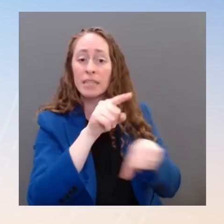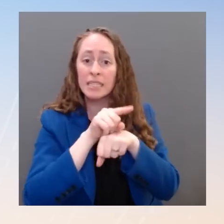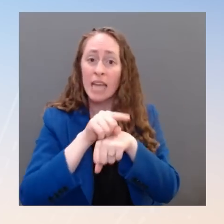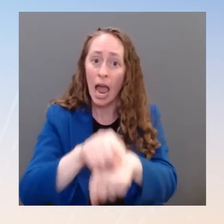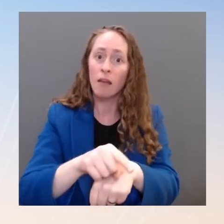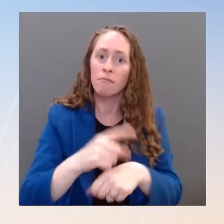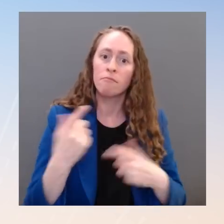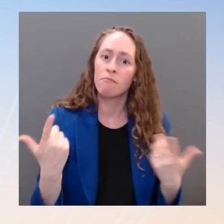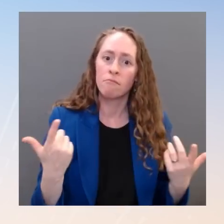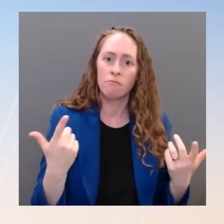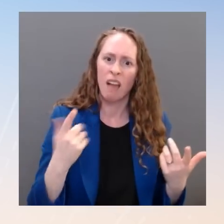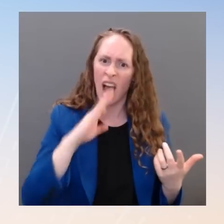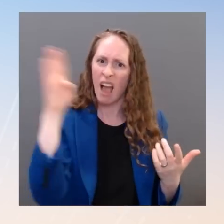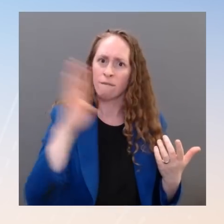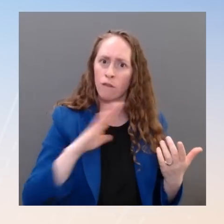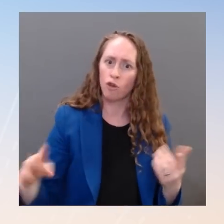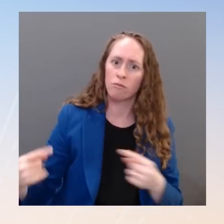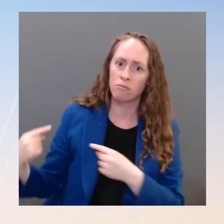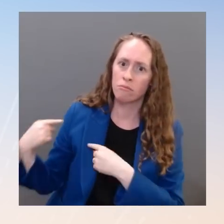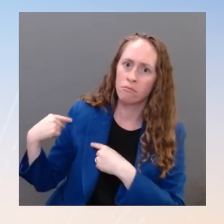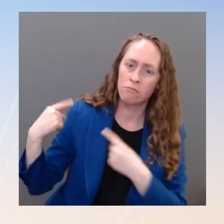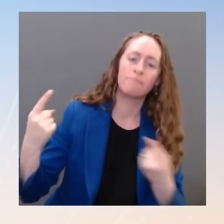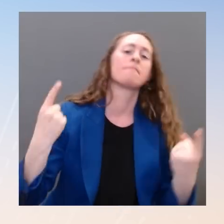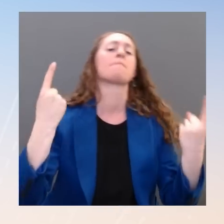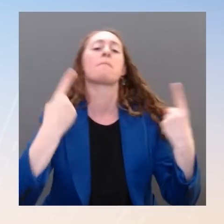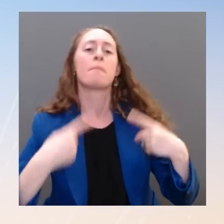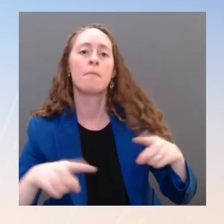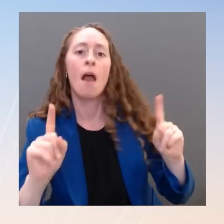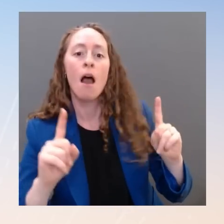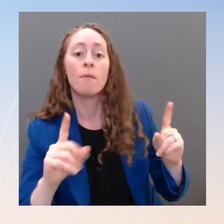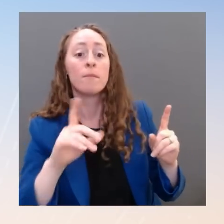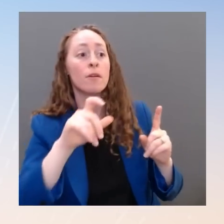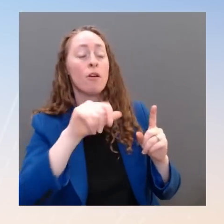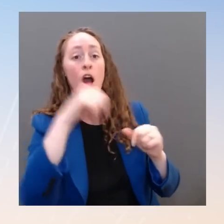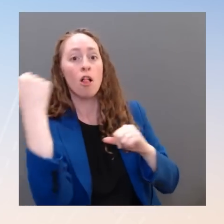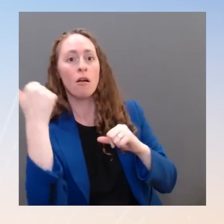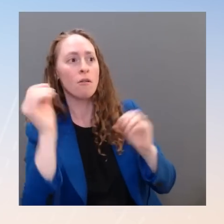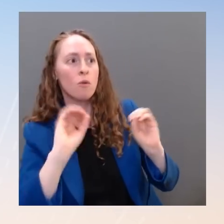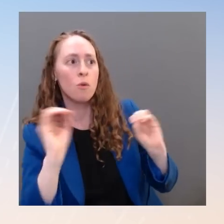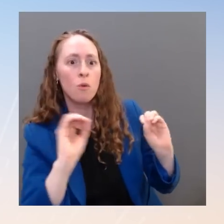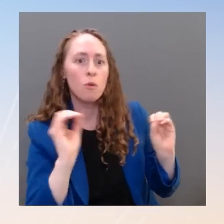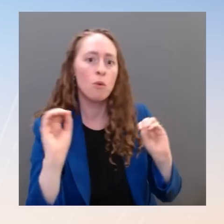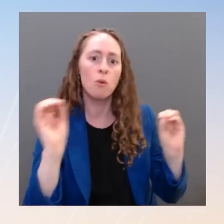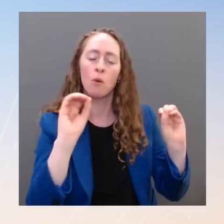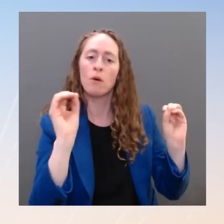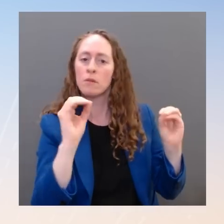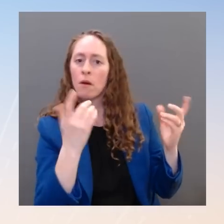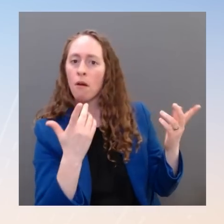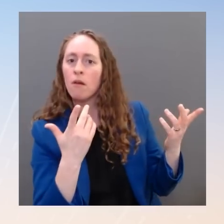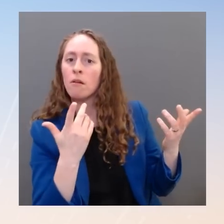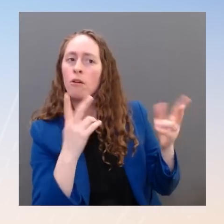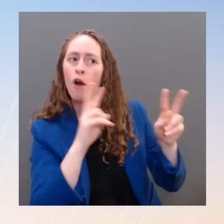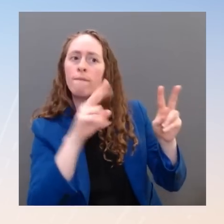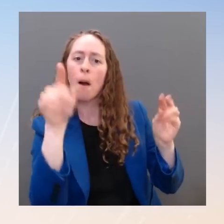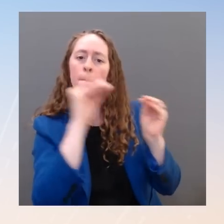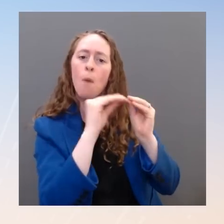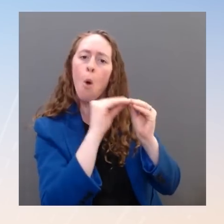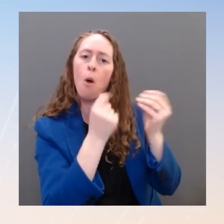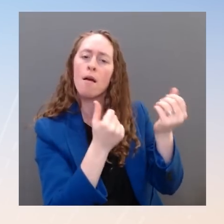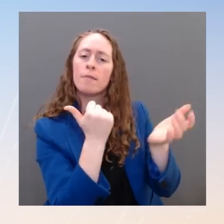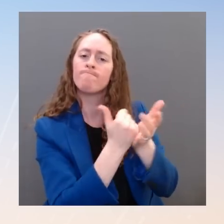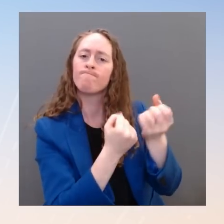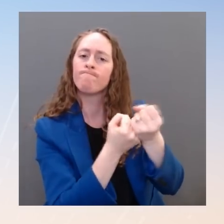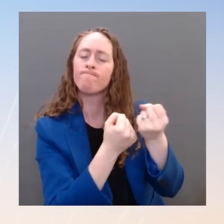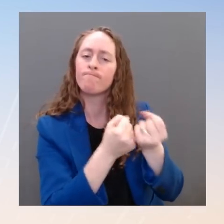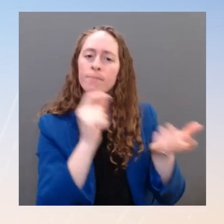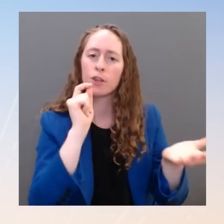steps to provide a range of military assistance and weapons that they have never provided before. But it was more the president sending a